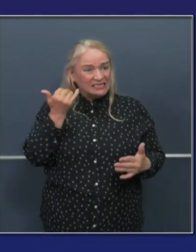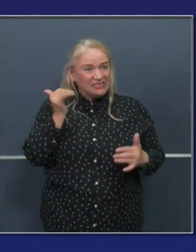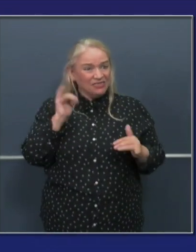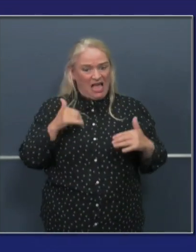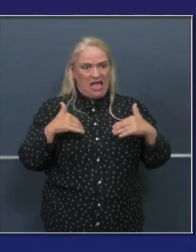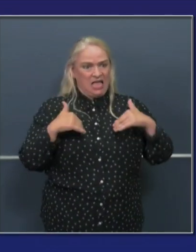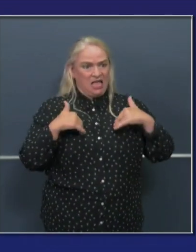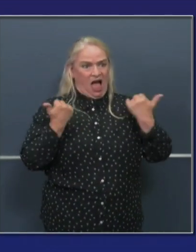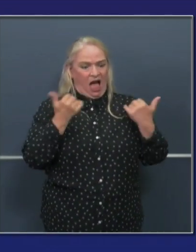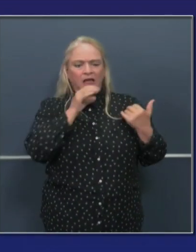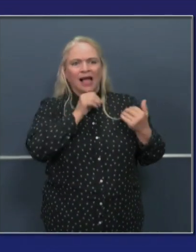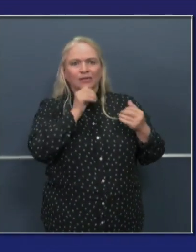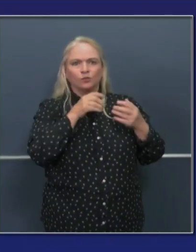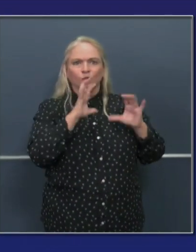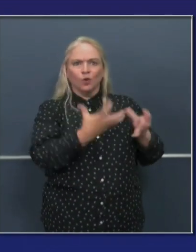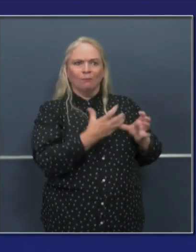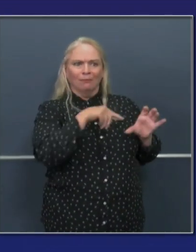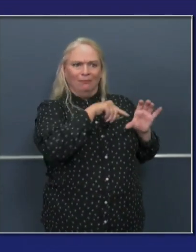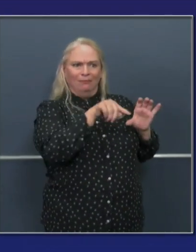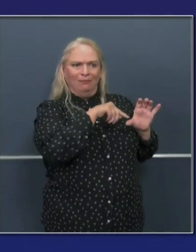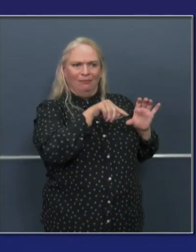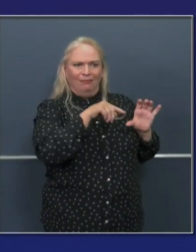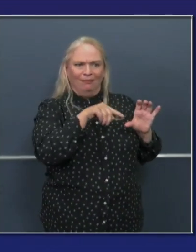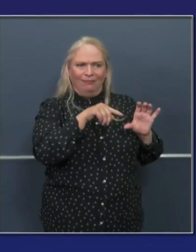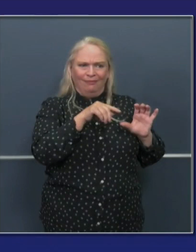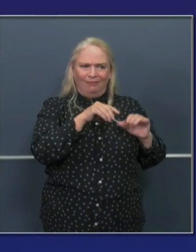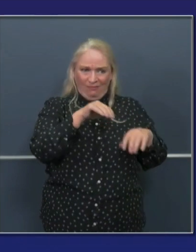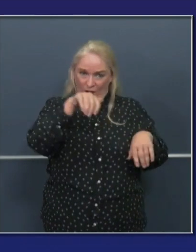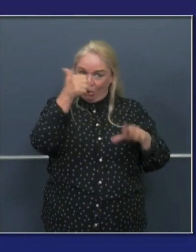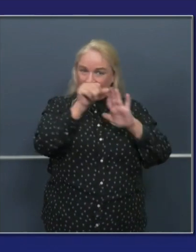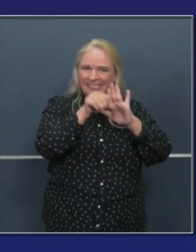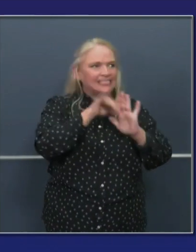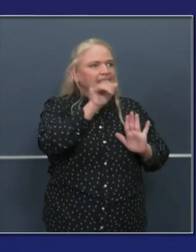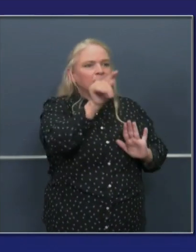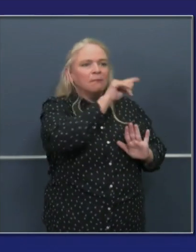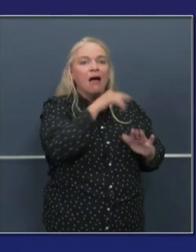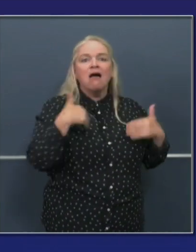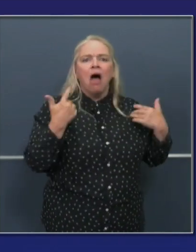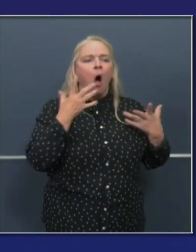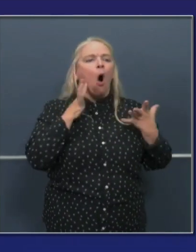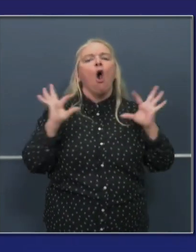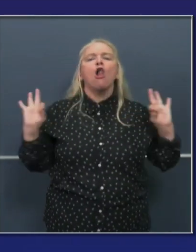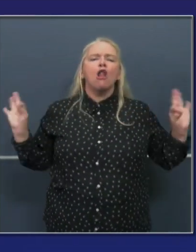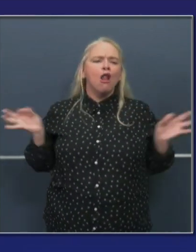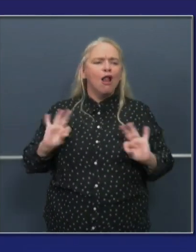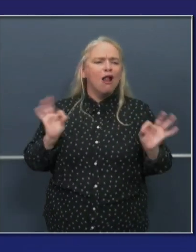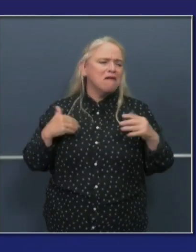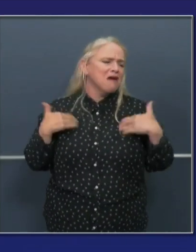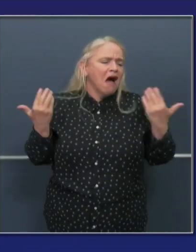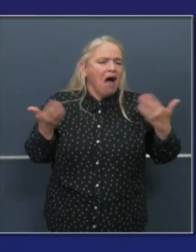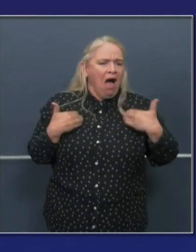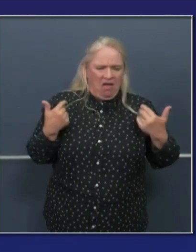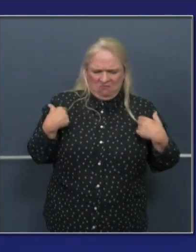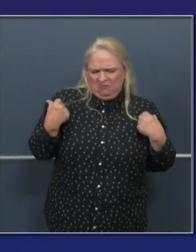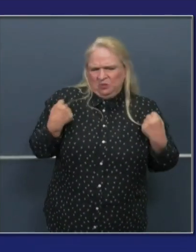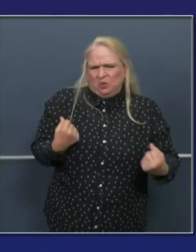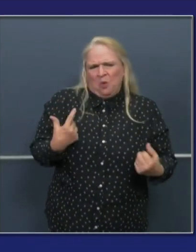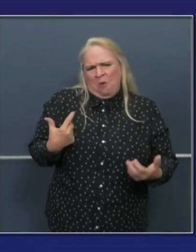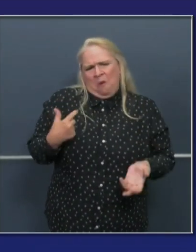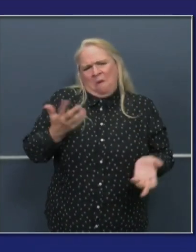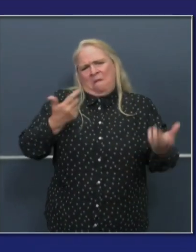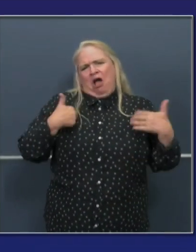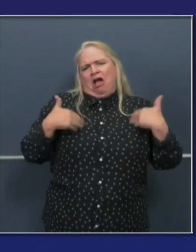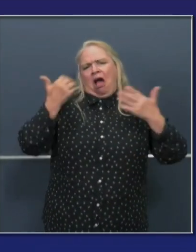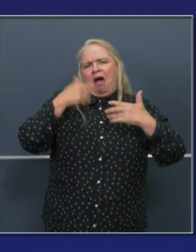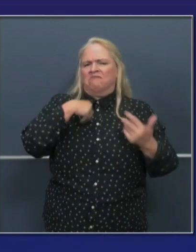across the United States, younger people that just feel like they are invincible and that they're not going to, even if they get